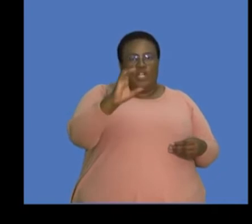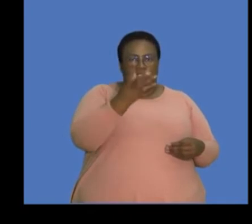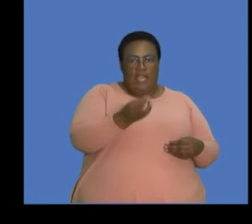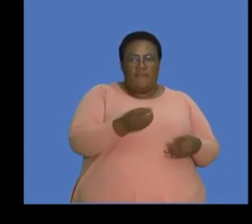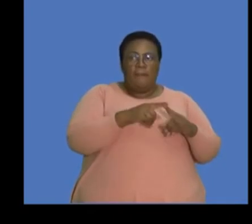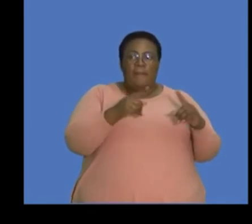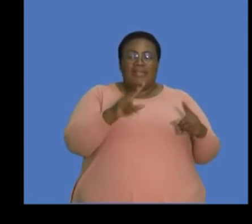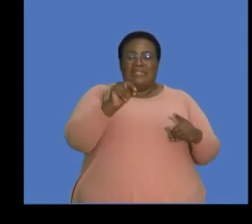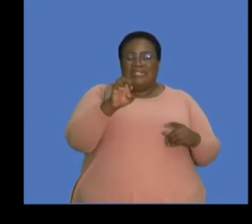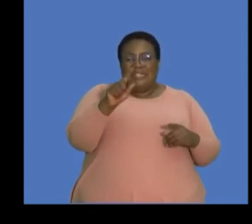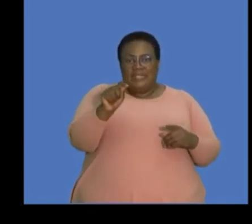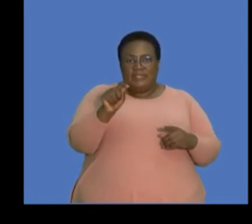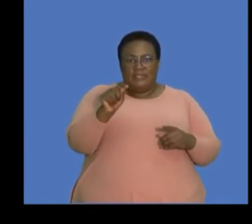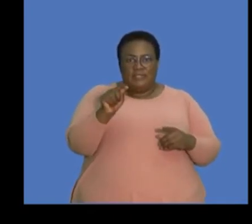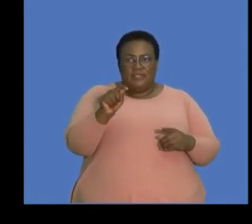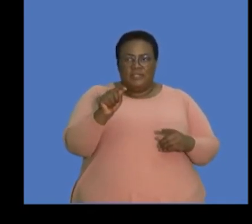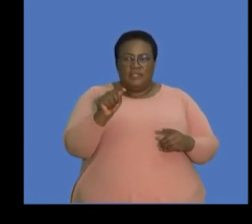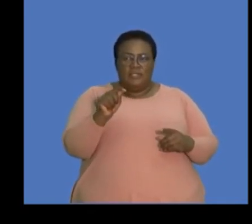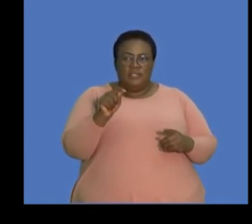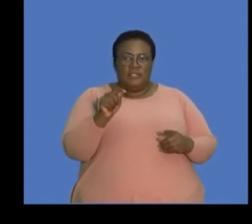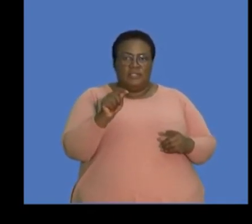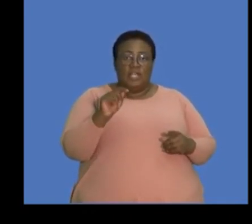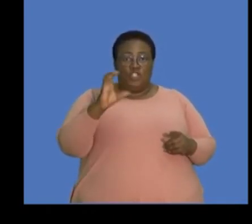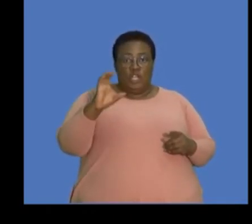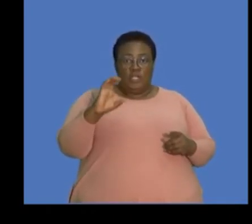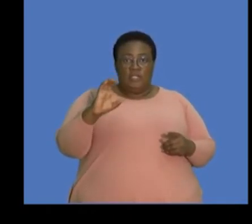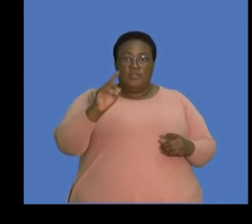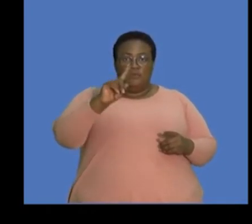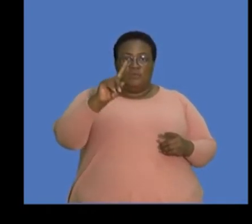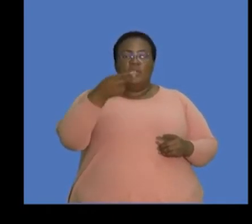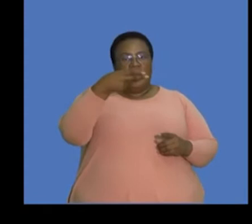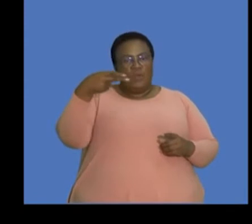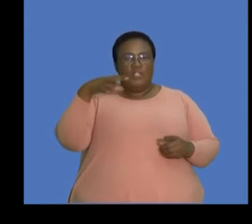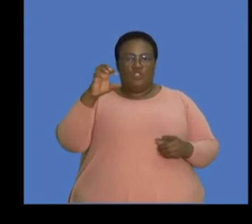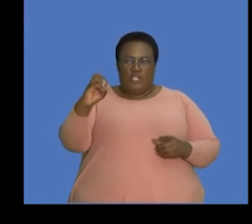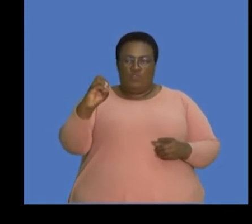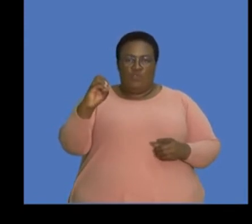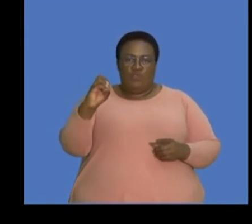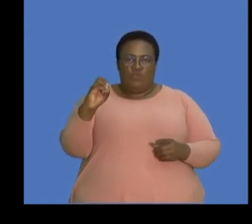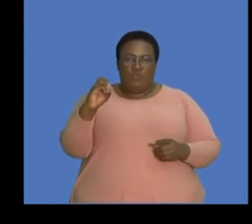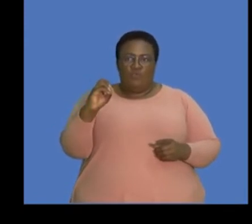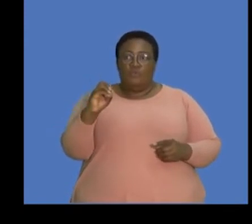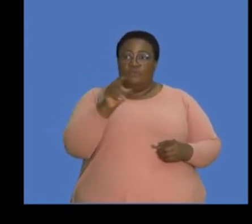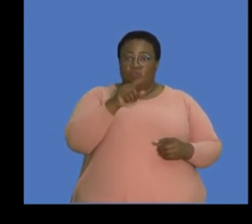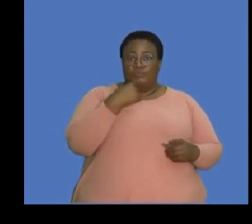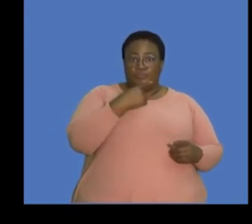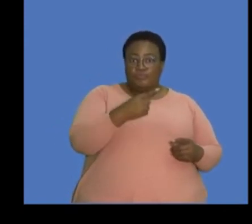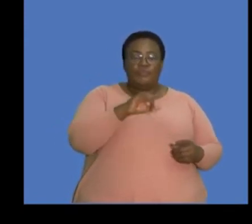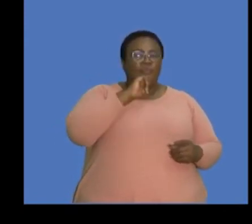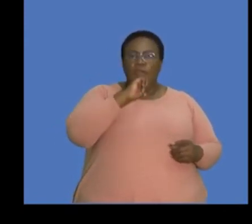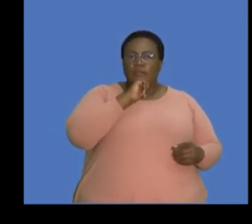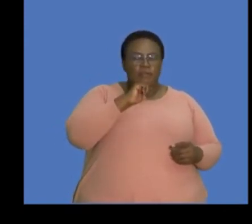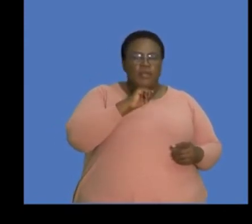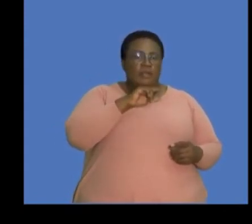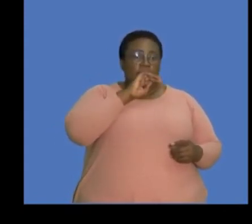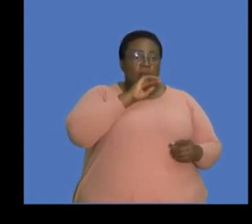net charge in a neutral material is equals to 0. We're still emphasizing that fact to say here that it doesn't mean that there are